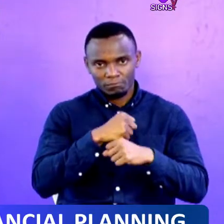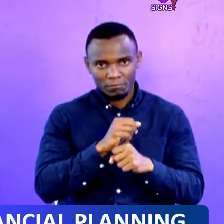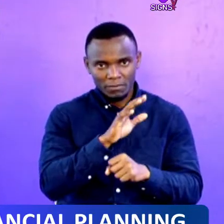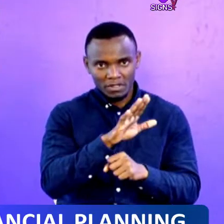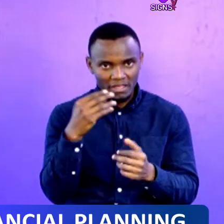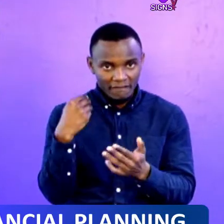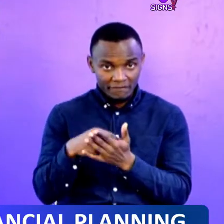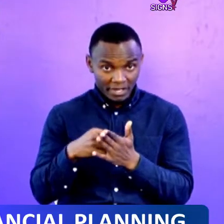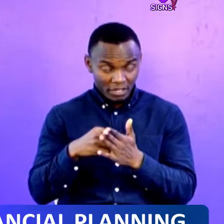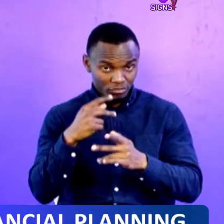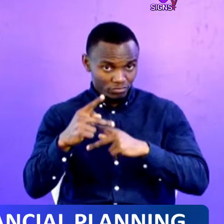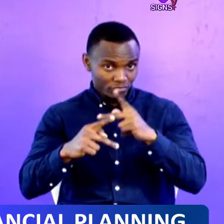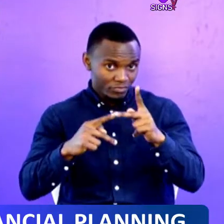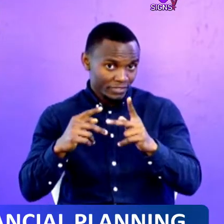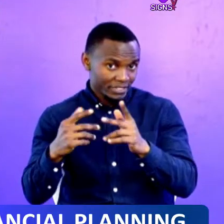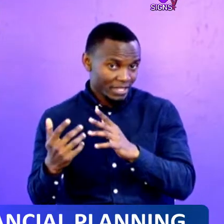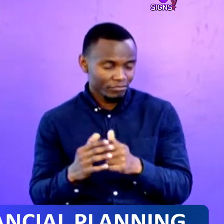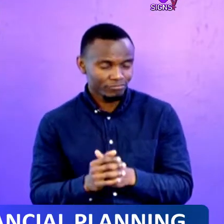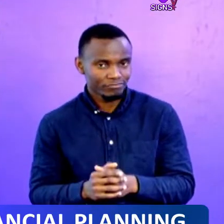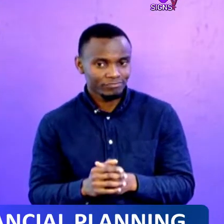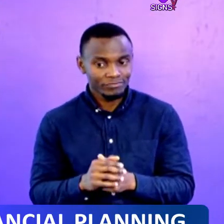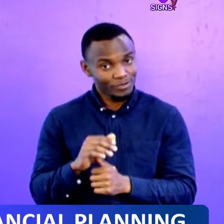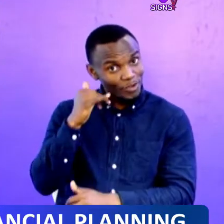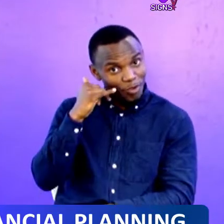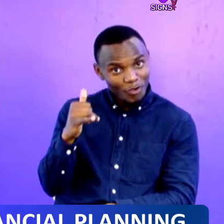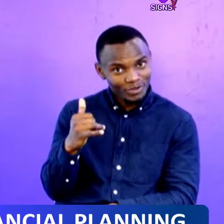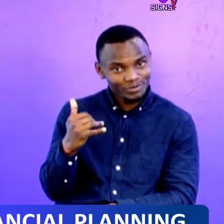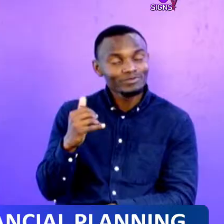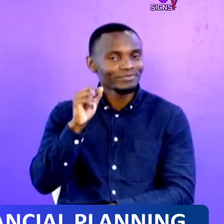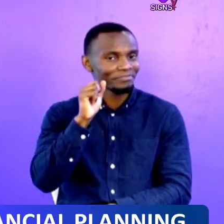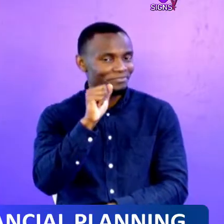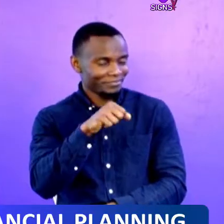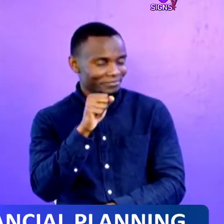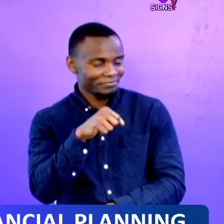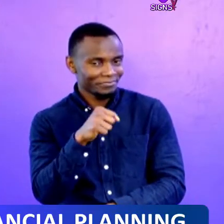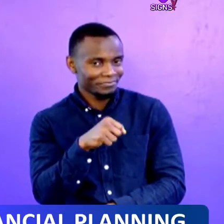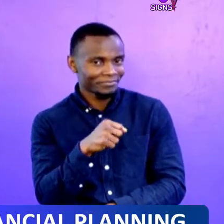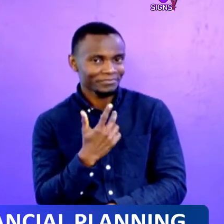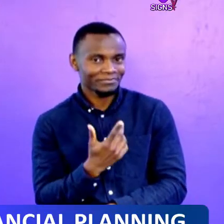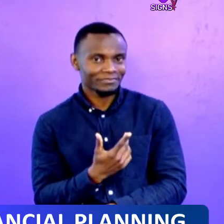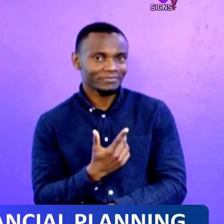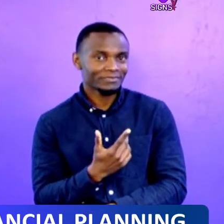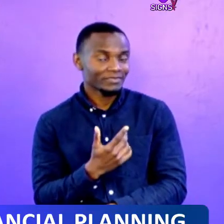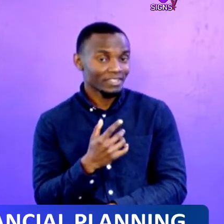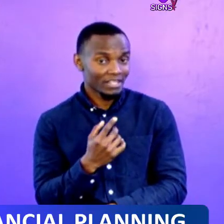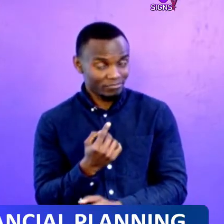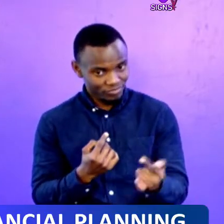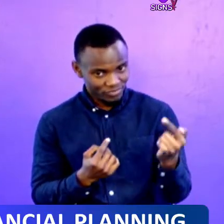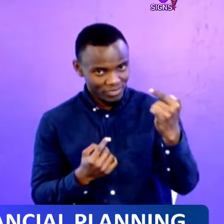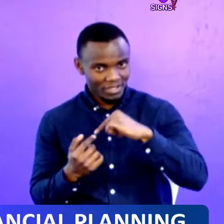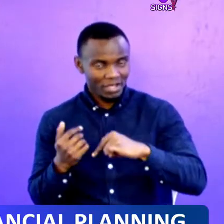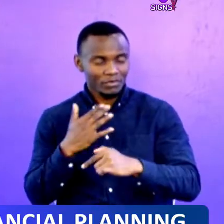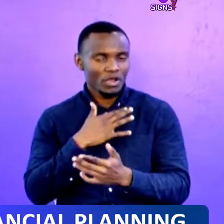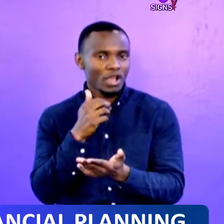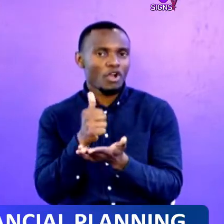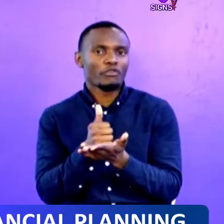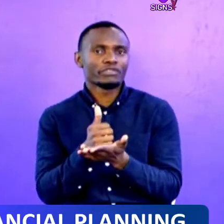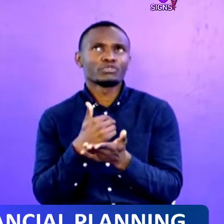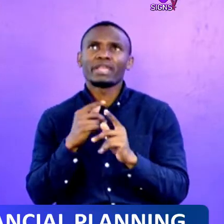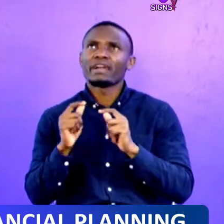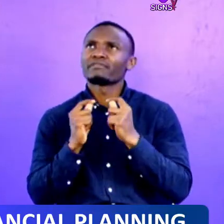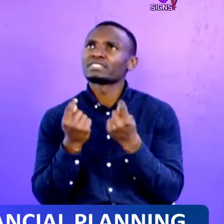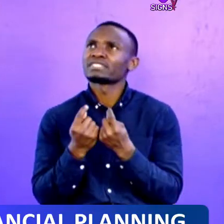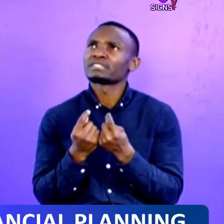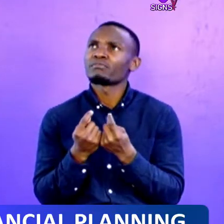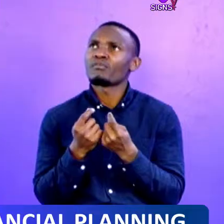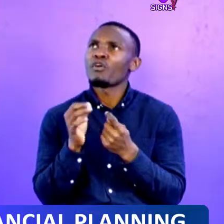They should call Lofty Coben. Yes, you can you can get in touch with Lofty Coben. We have a team of about